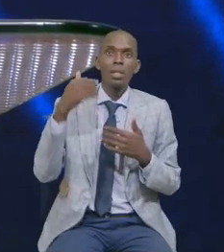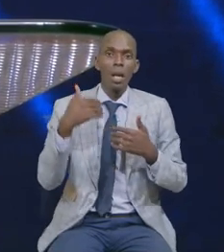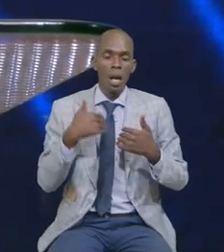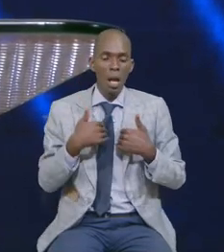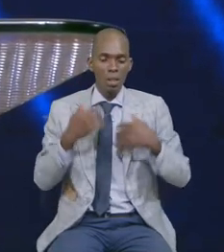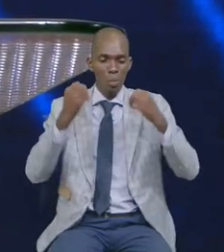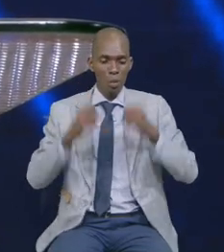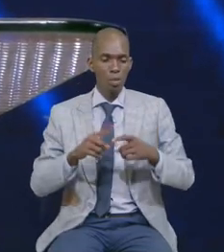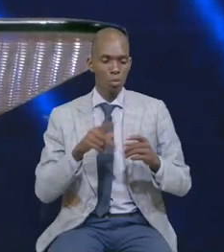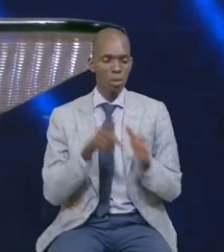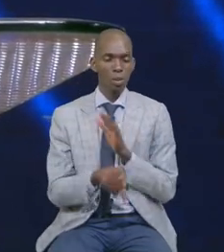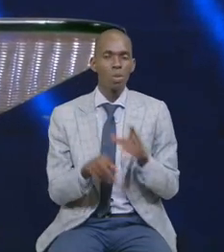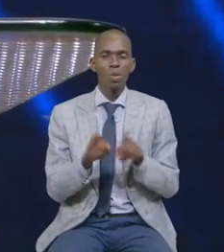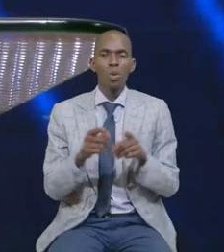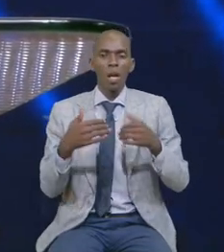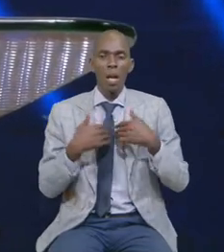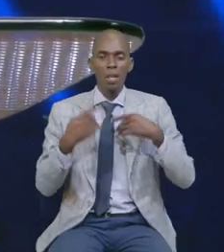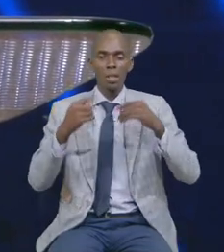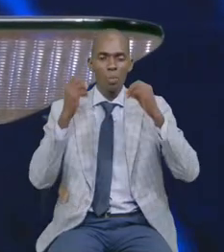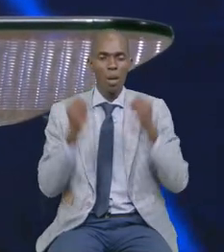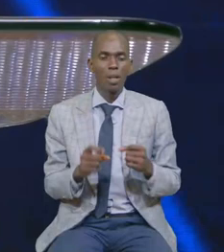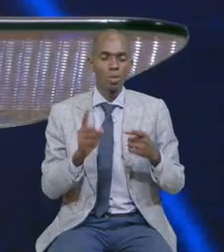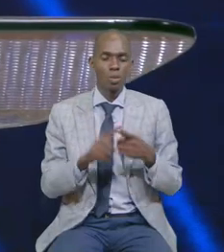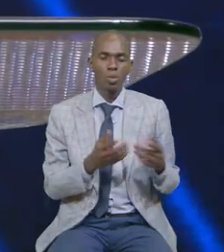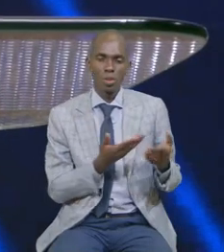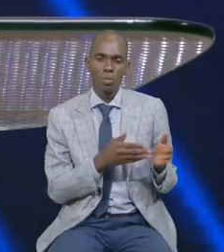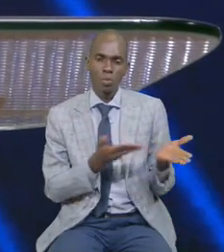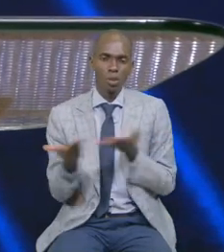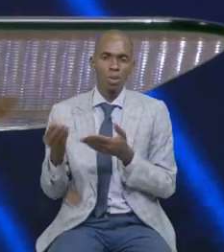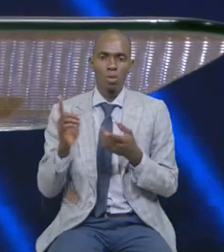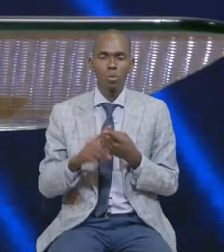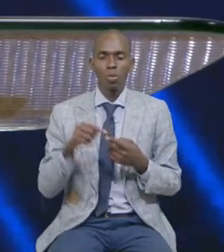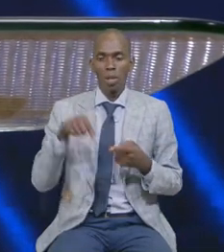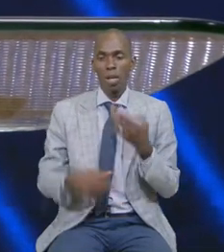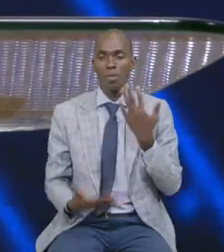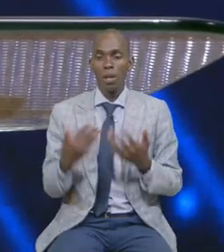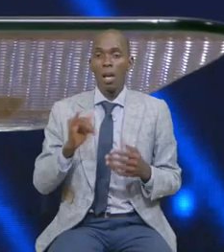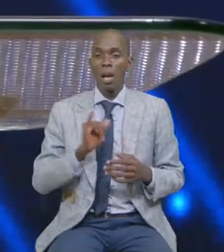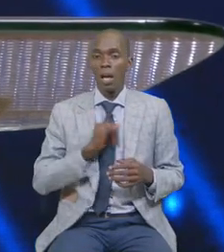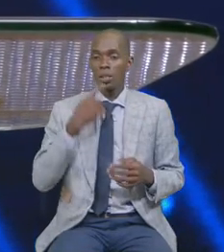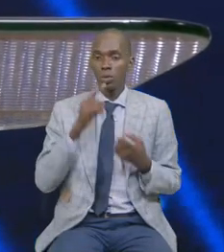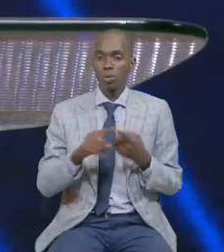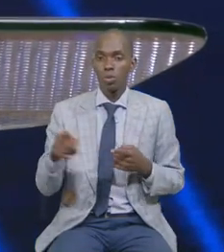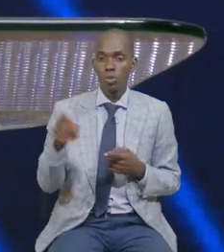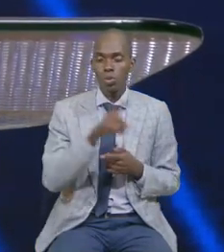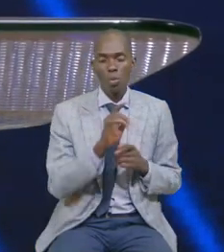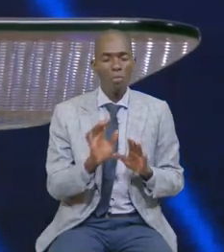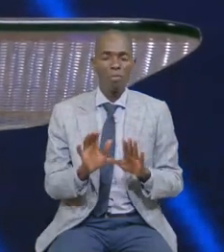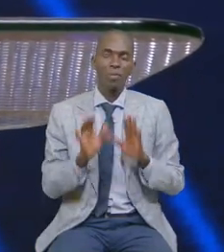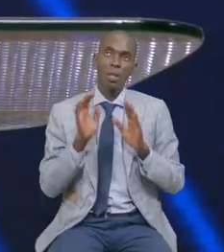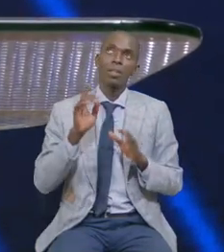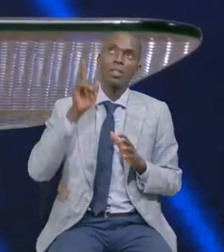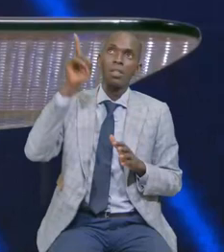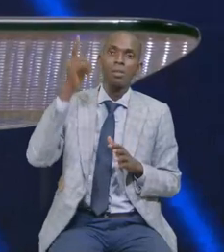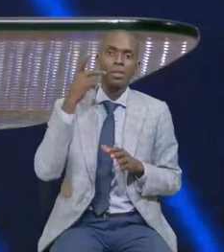has power to pass into hell yea I say unto you fear Him